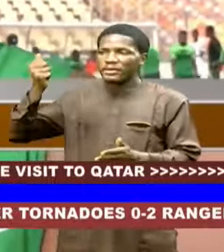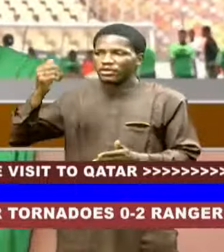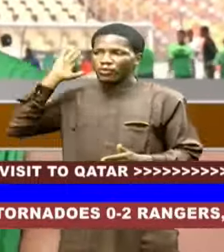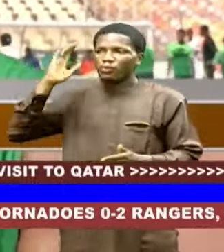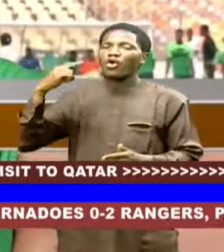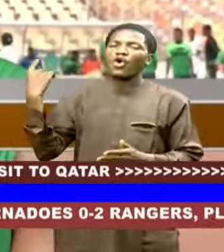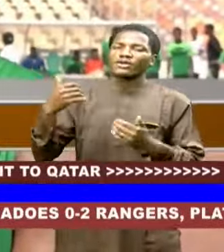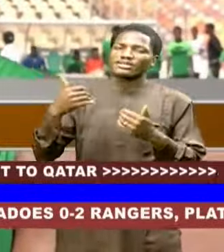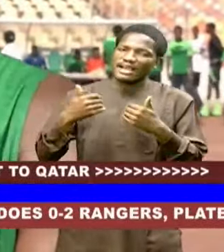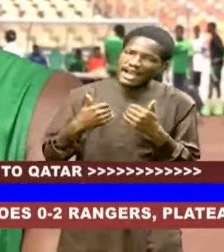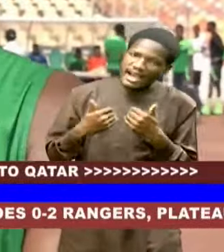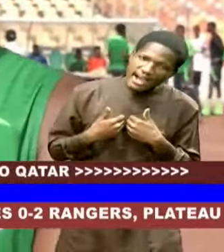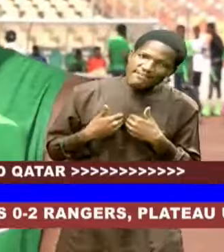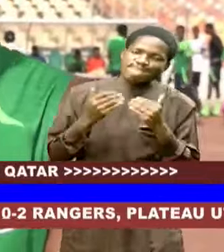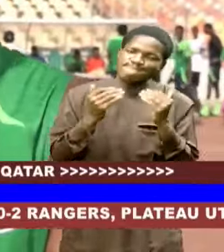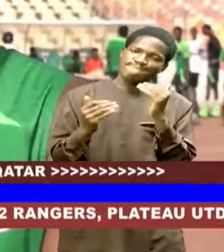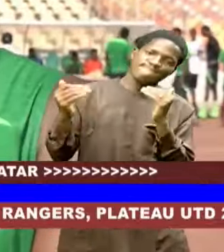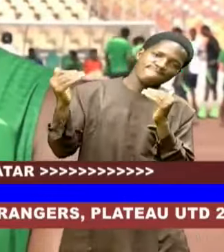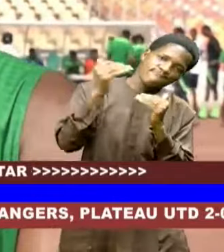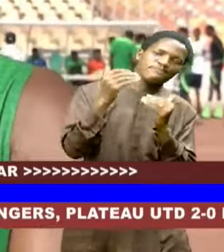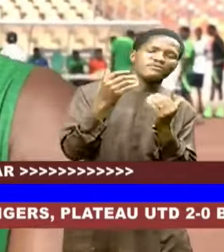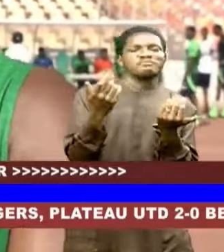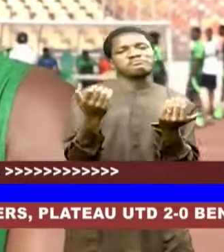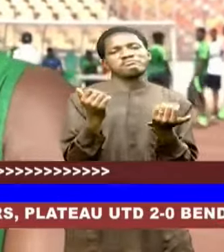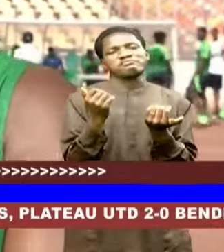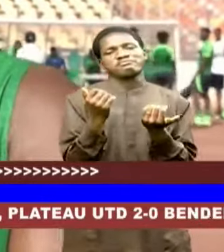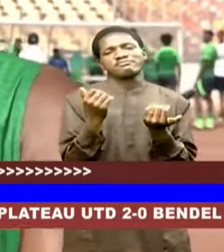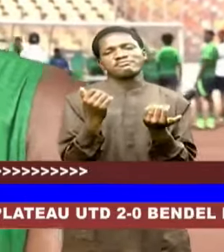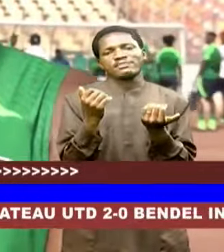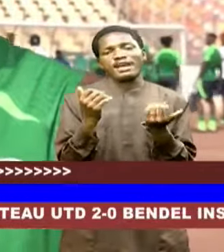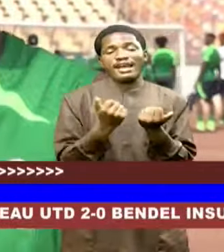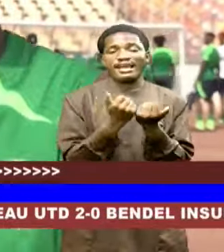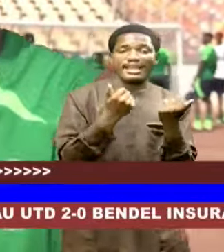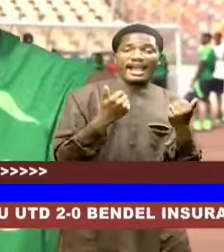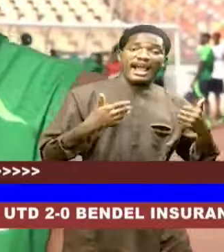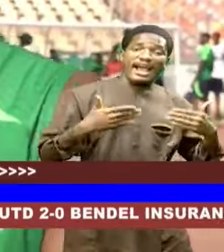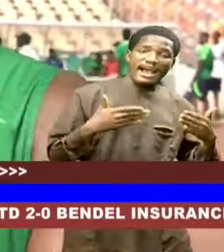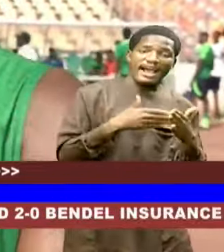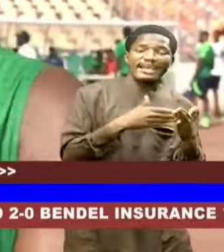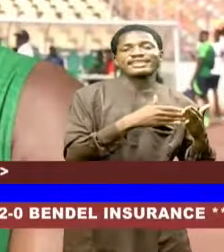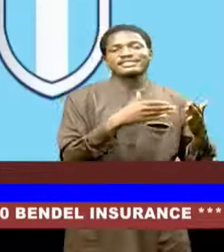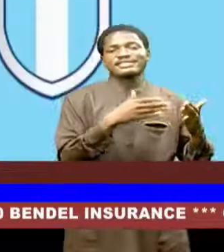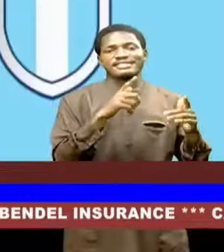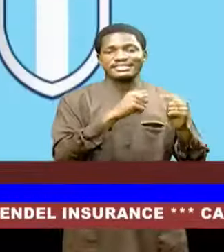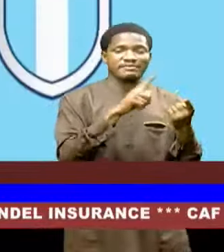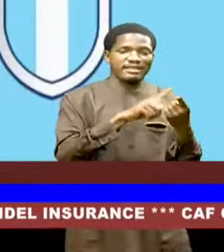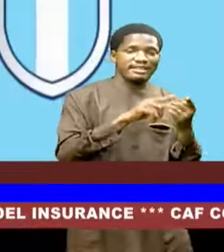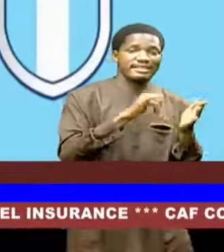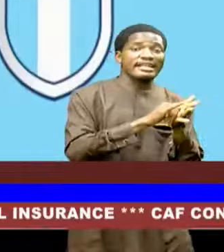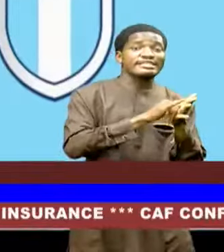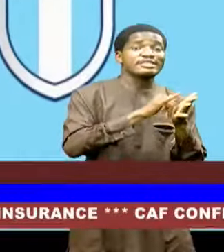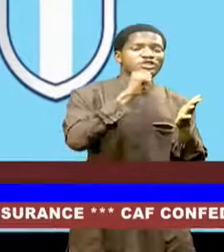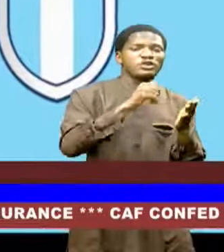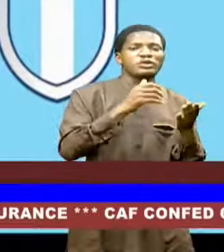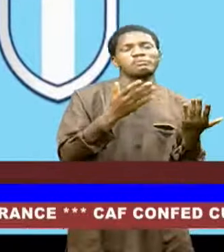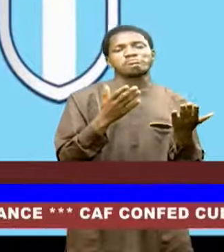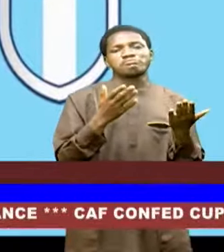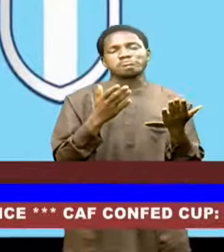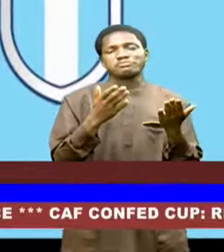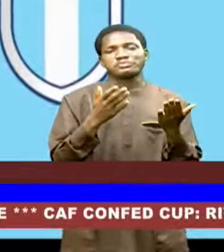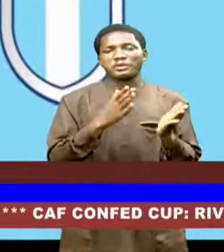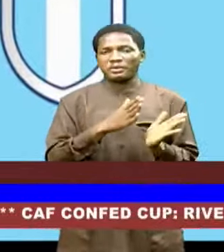an edge over a team that is not properly prepared. It's not how far, but how well. In the UEFA Champions League,